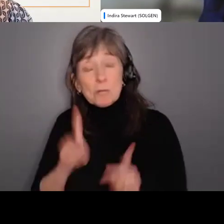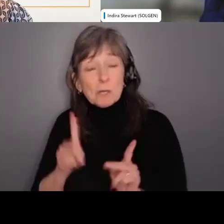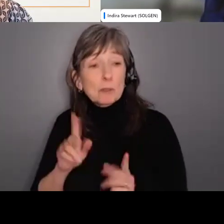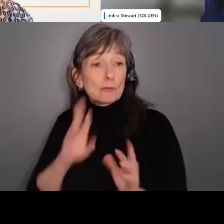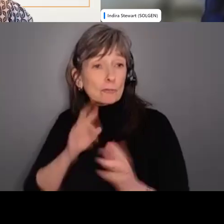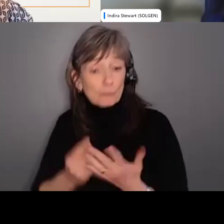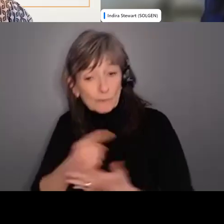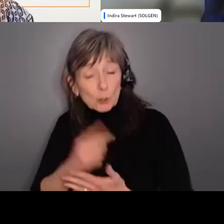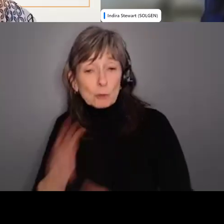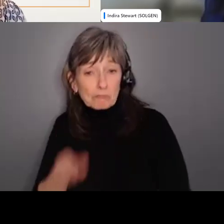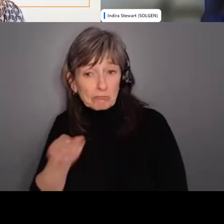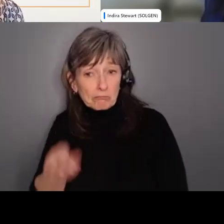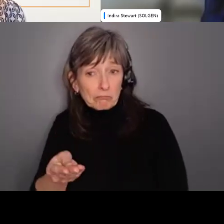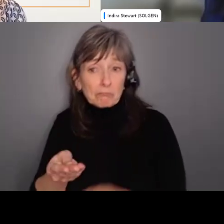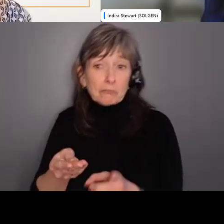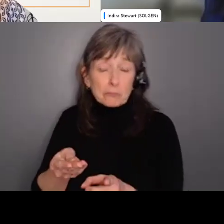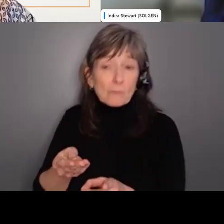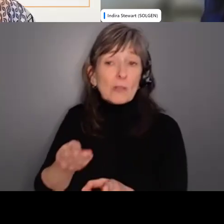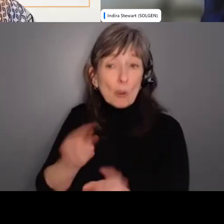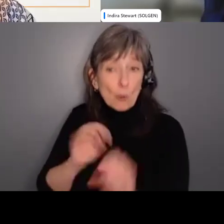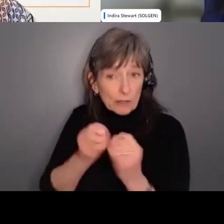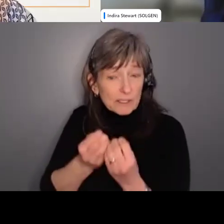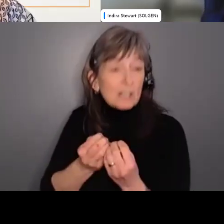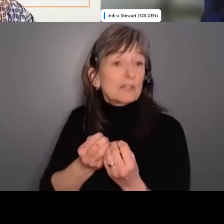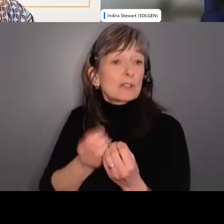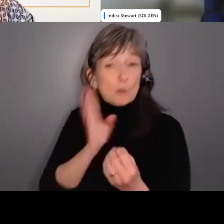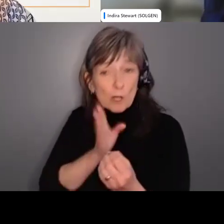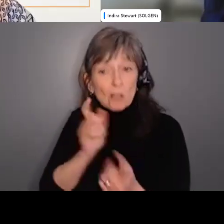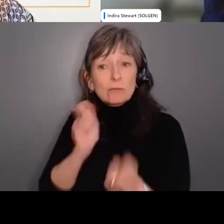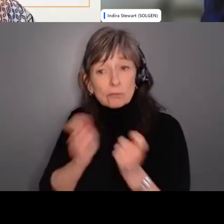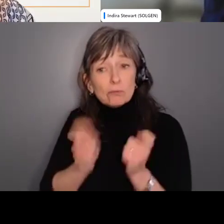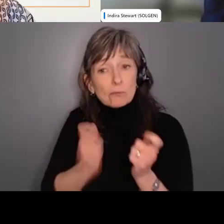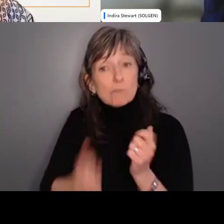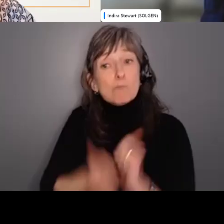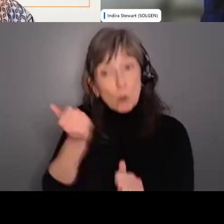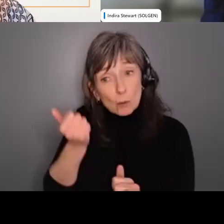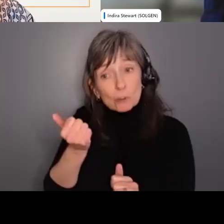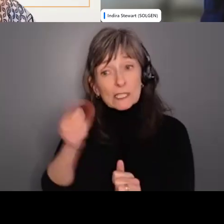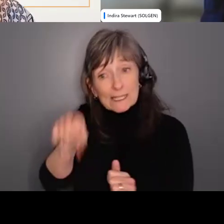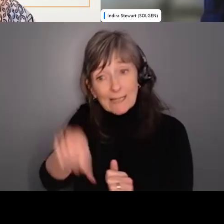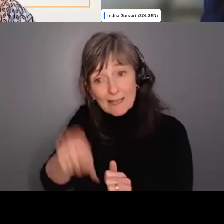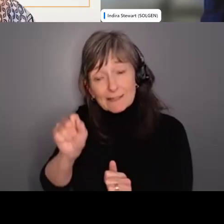Many create implementation schedules, but we